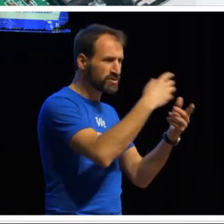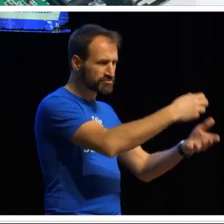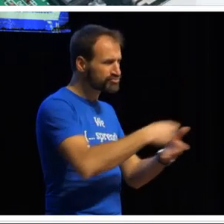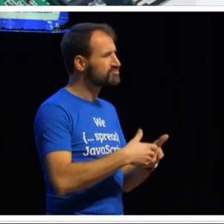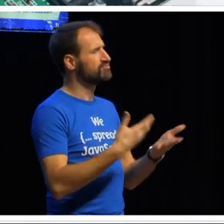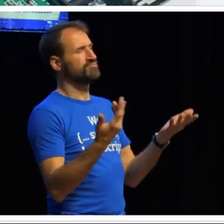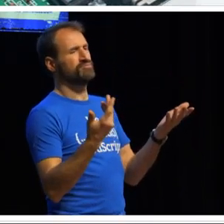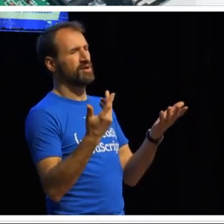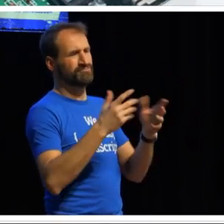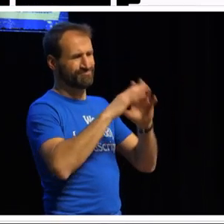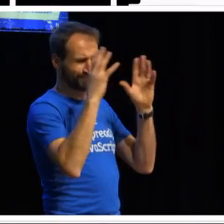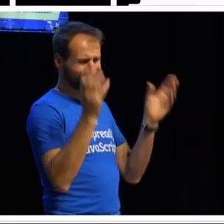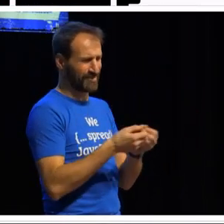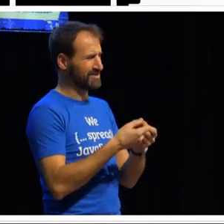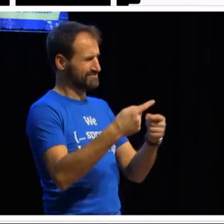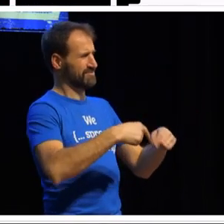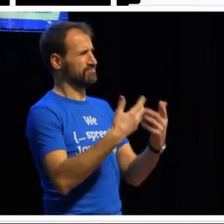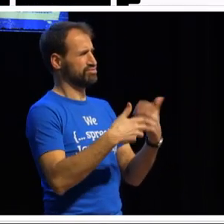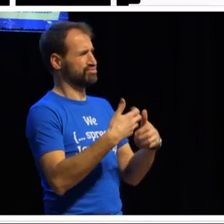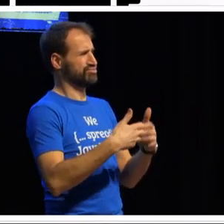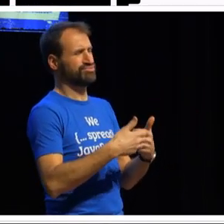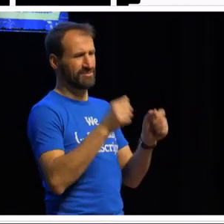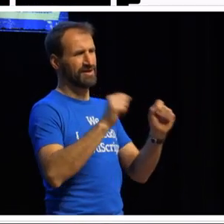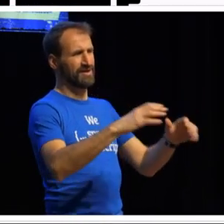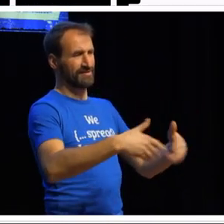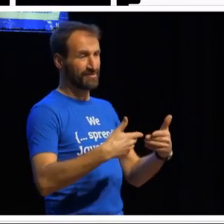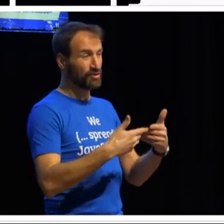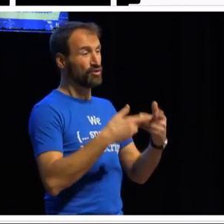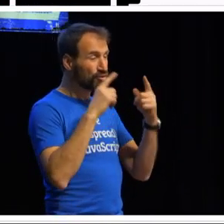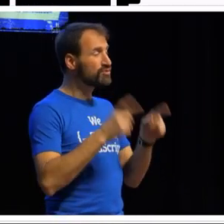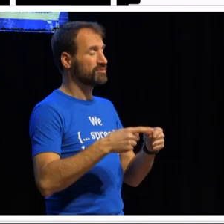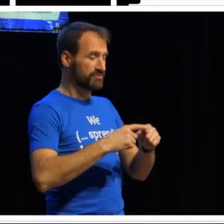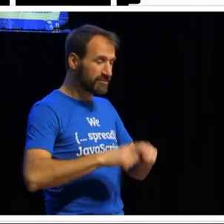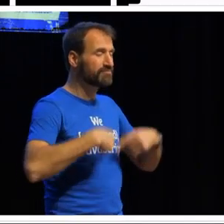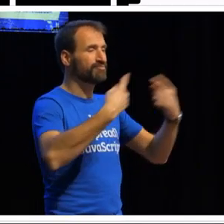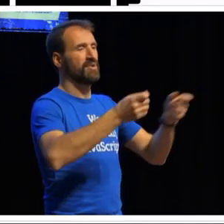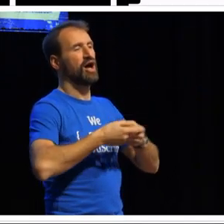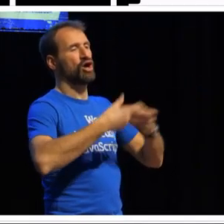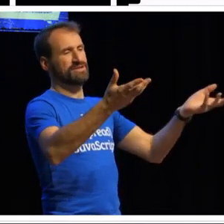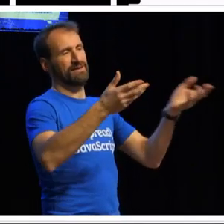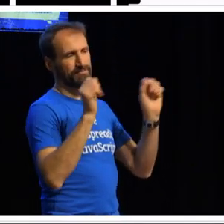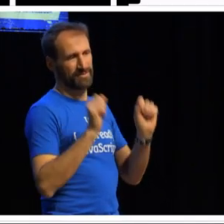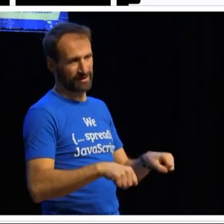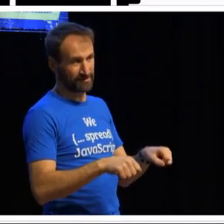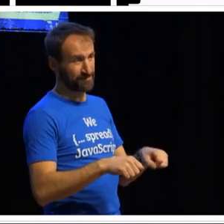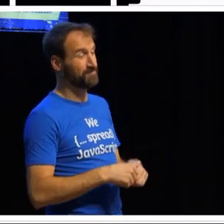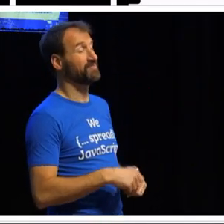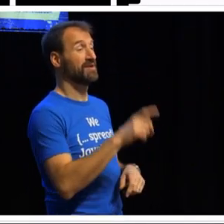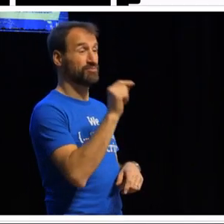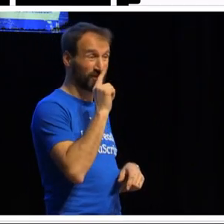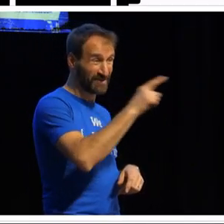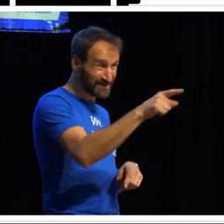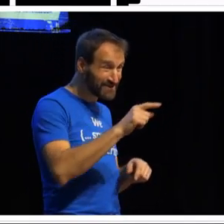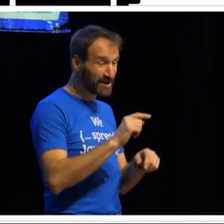now. And it's not going to be much fun to do anything practical with. So if you could run JavaScript on